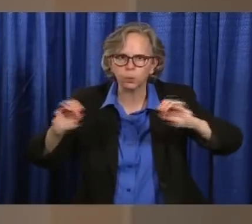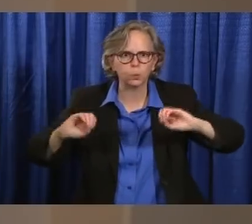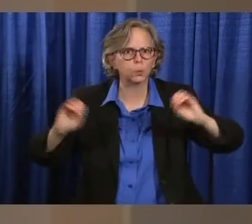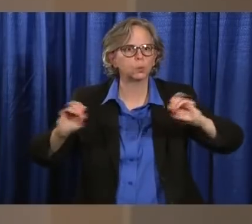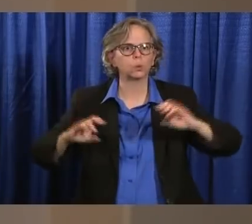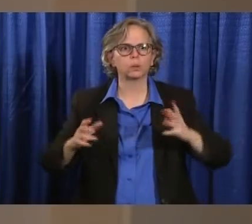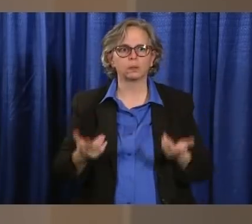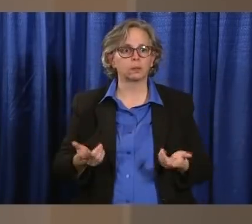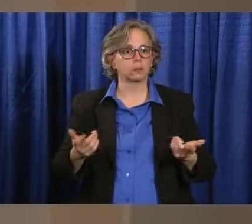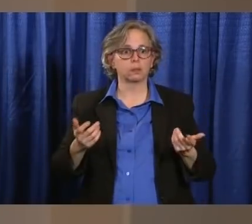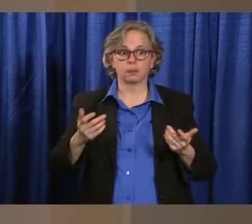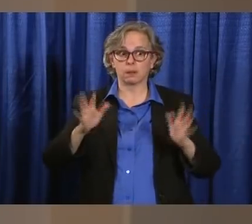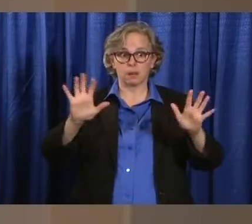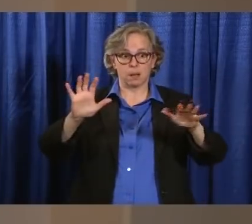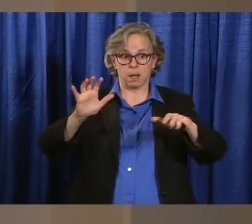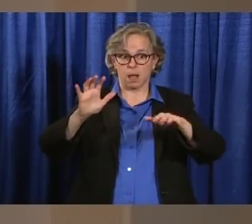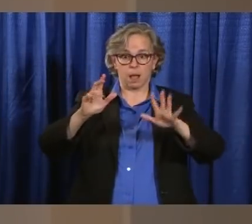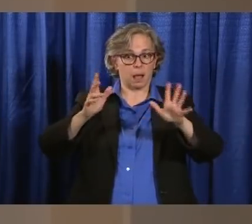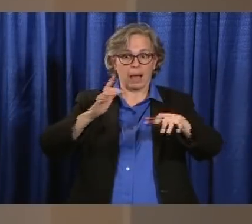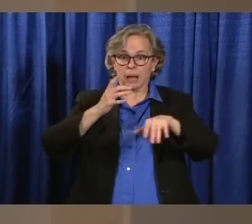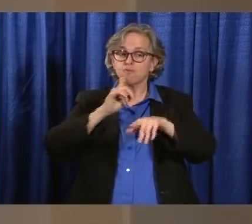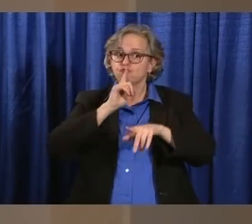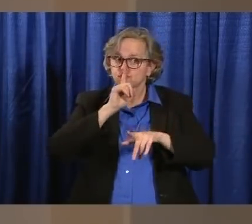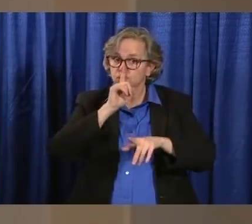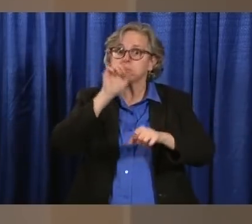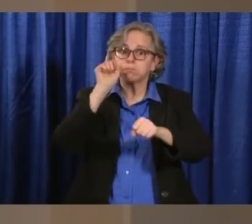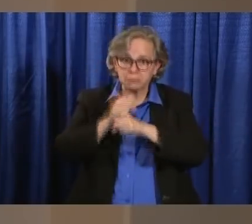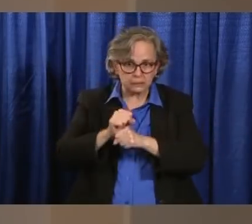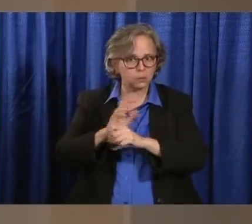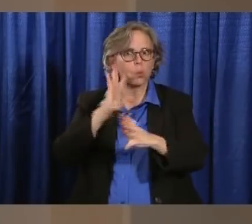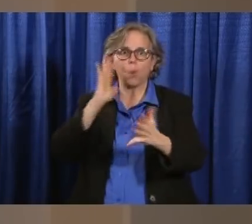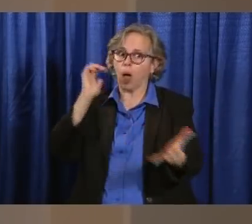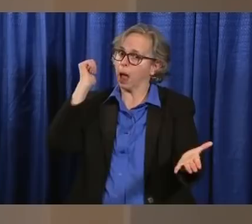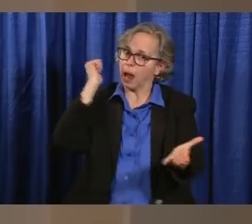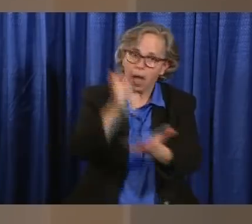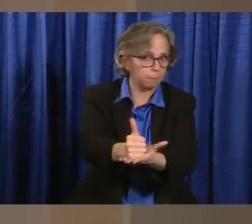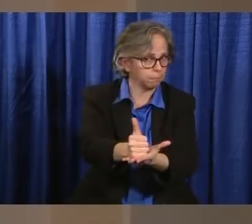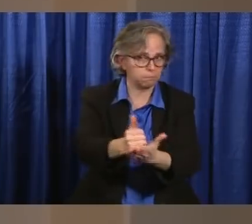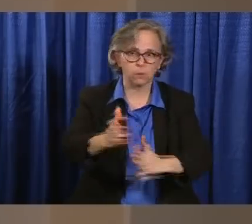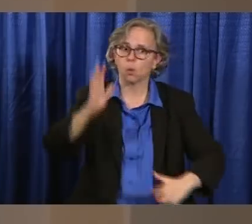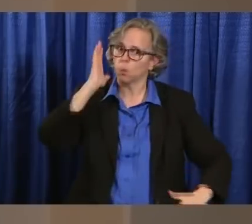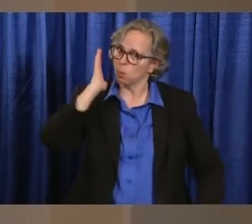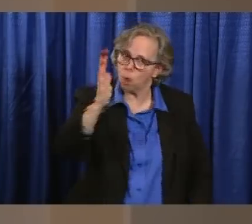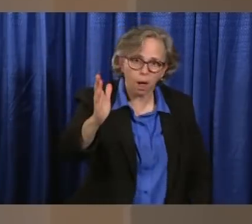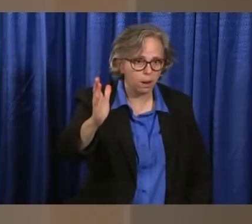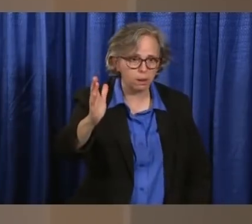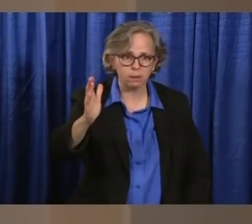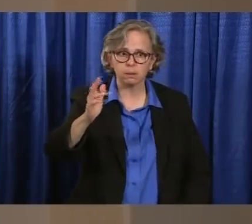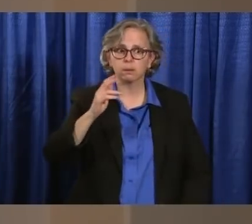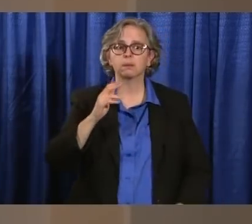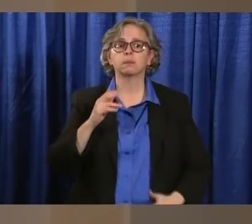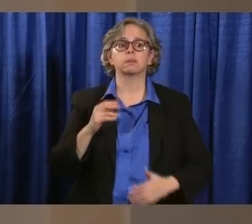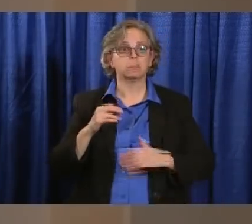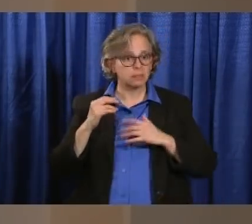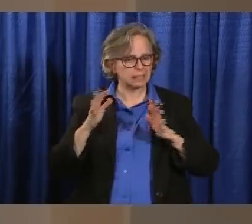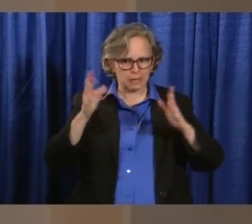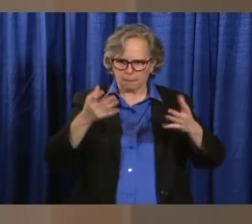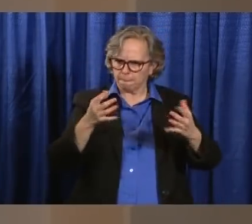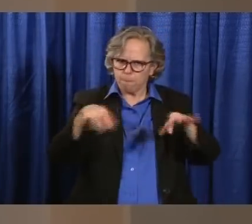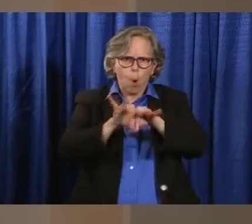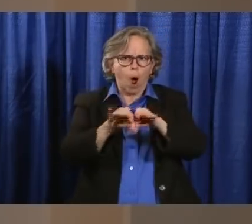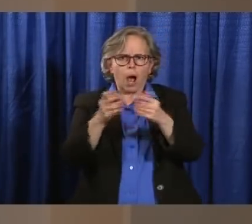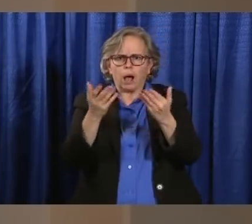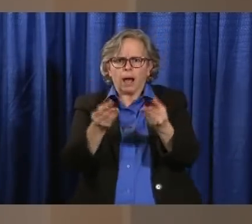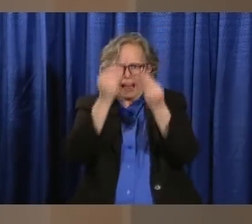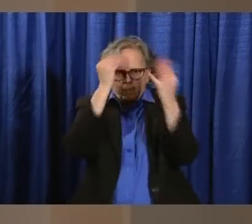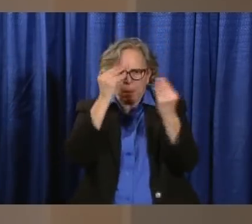really has some force behind it in terms of being relevant. I will say that you can call your bank,